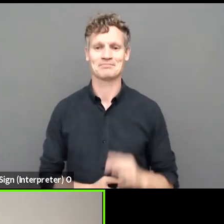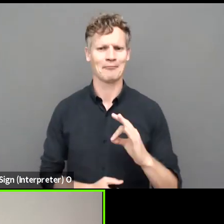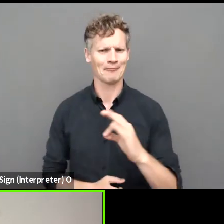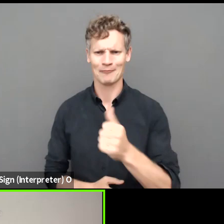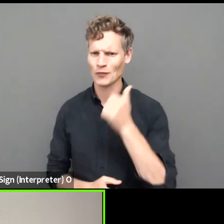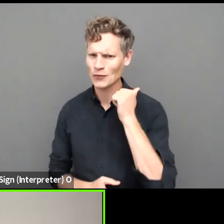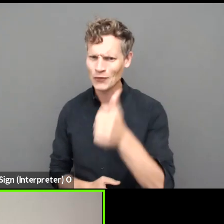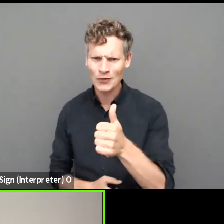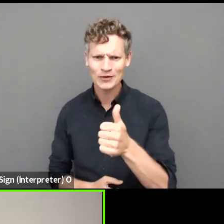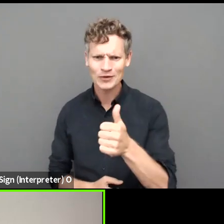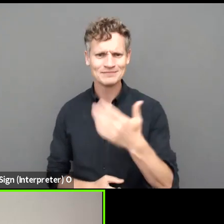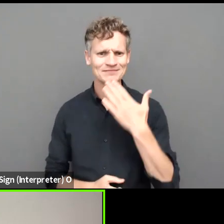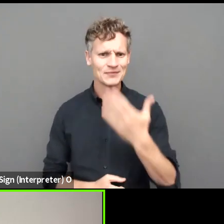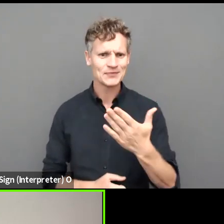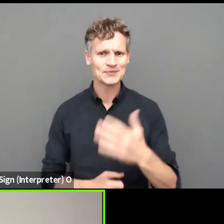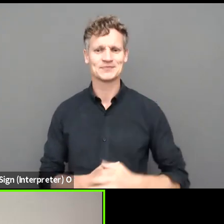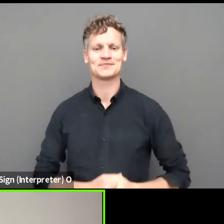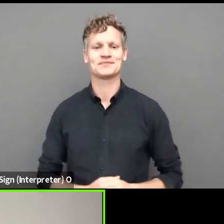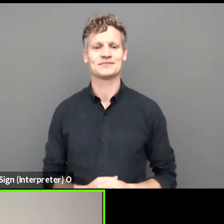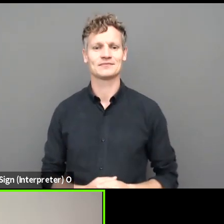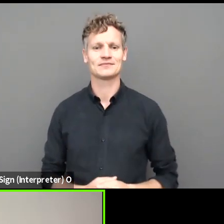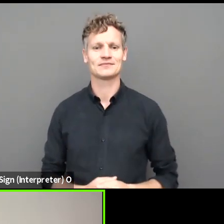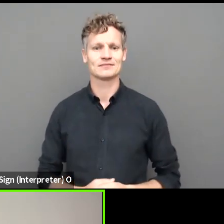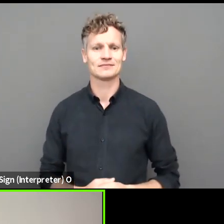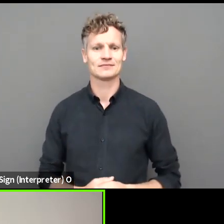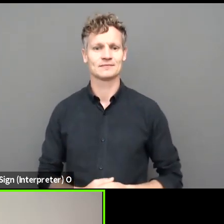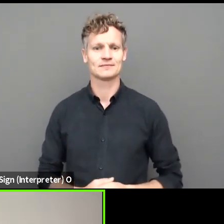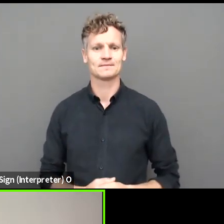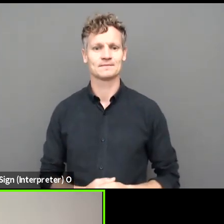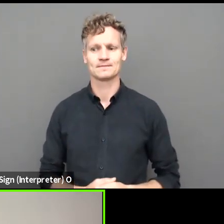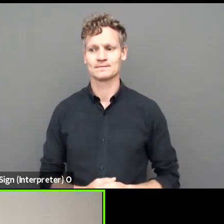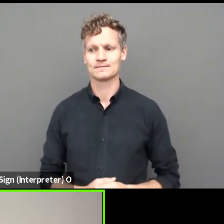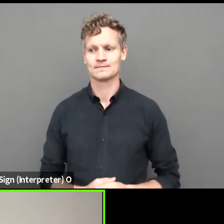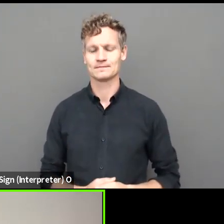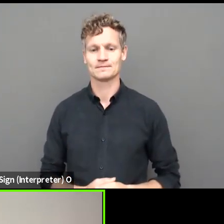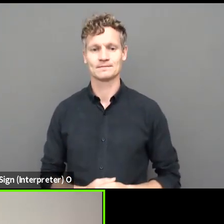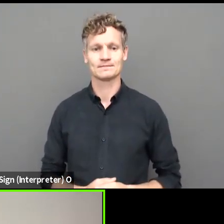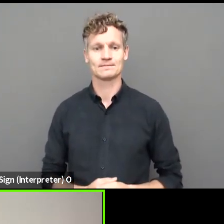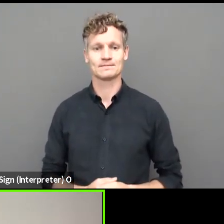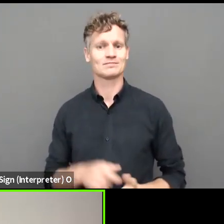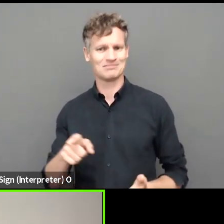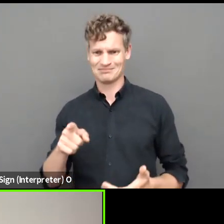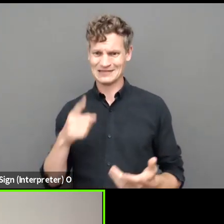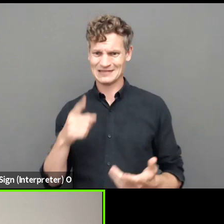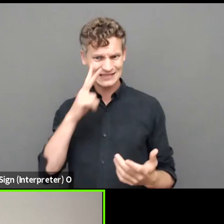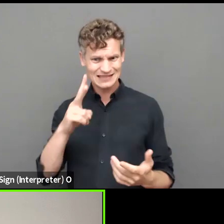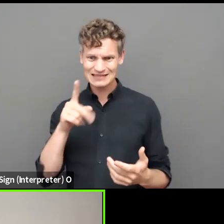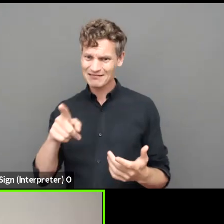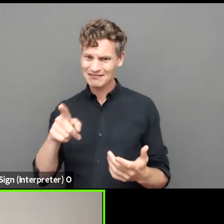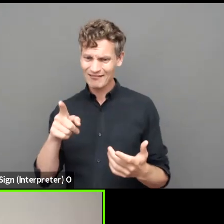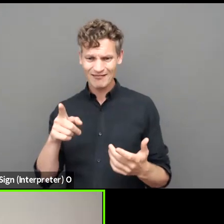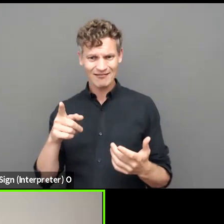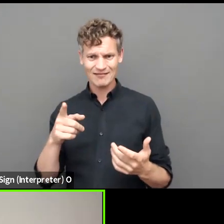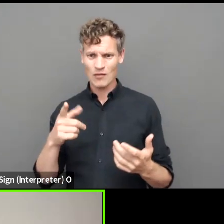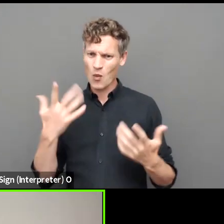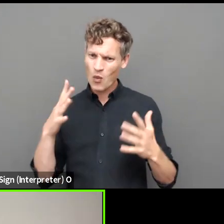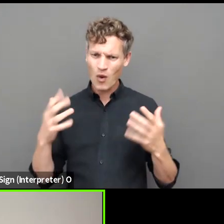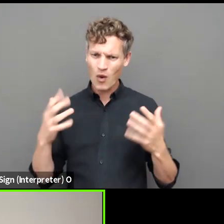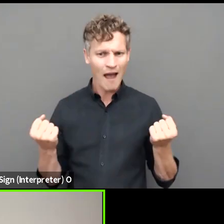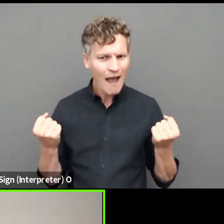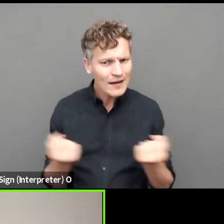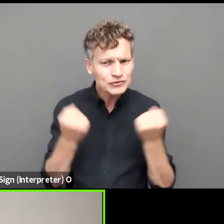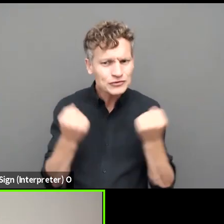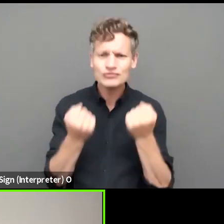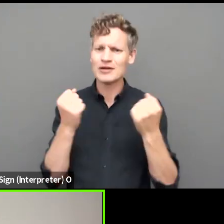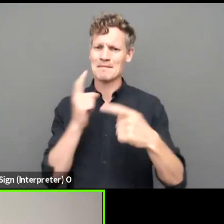to do better. And it's a story of and. It's a story of action, but it's also a call of